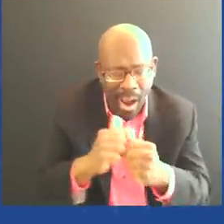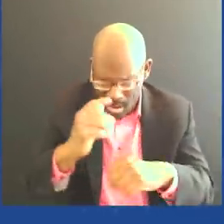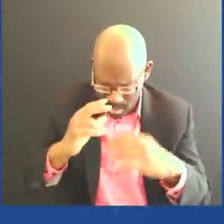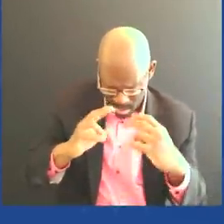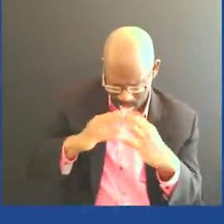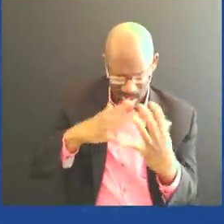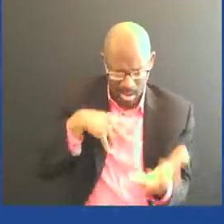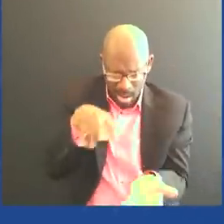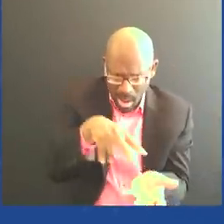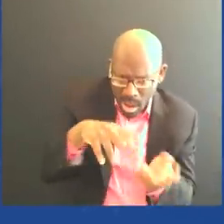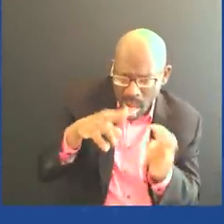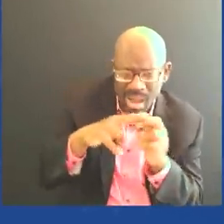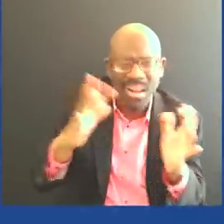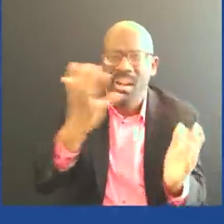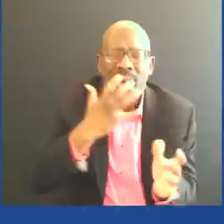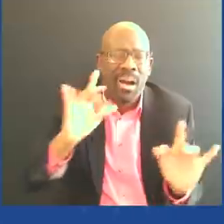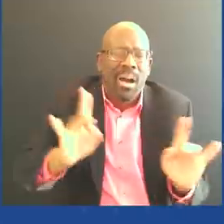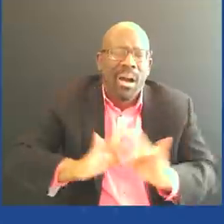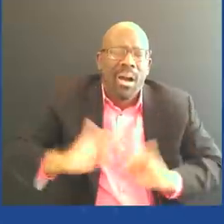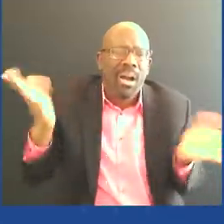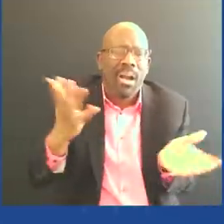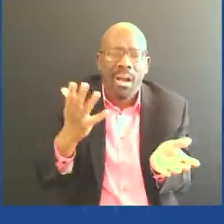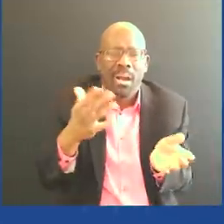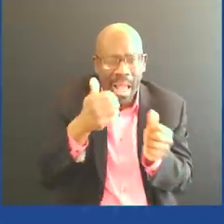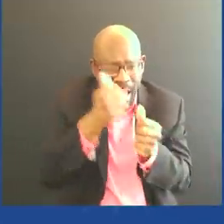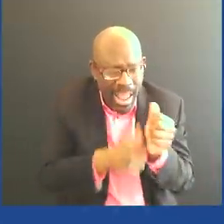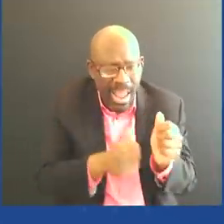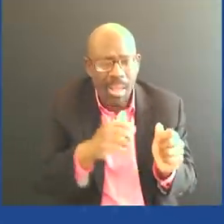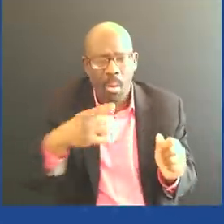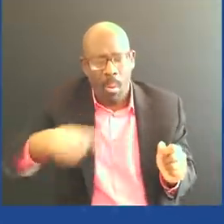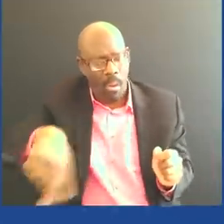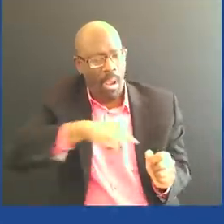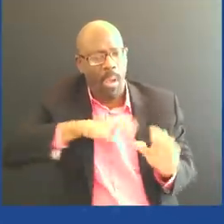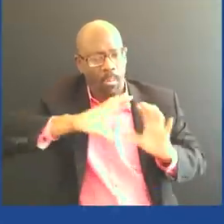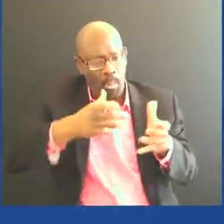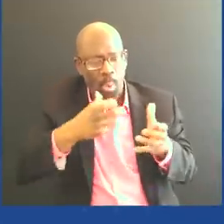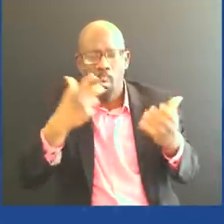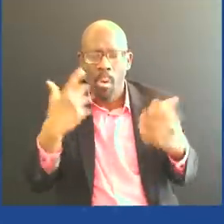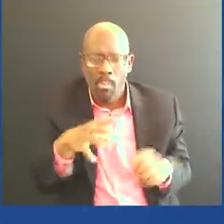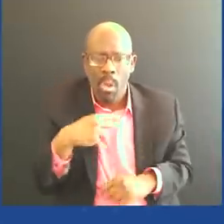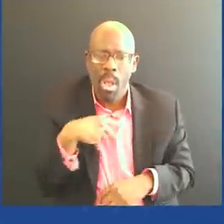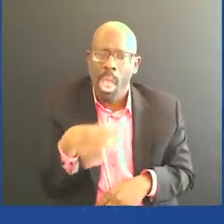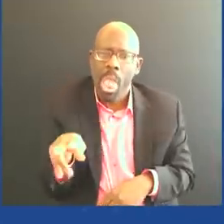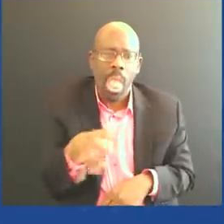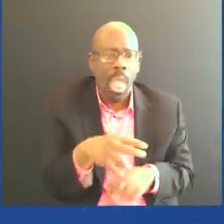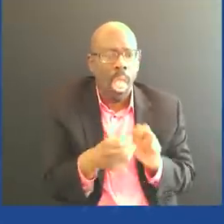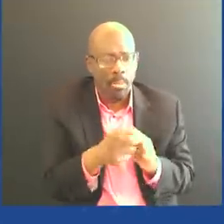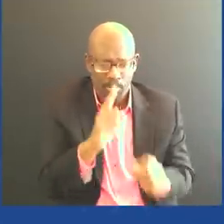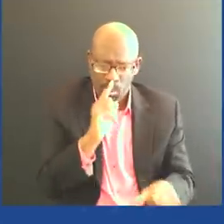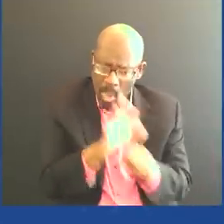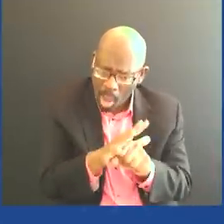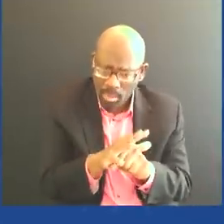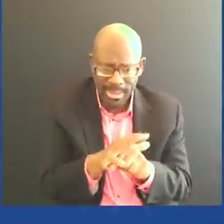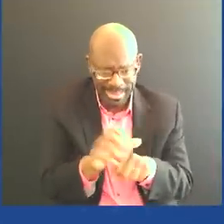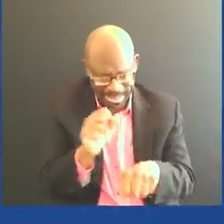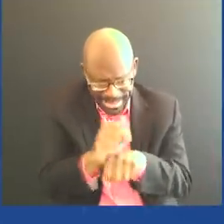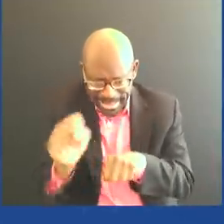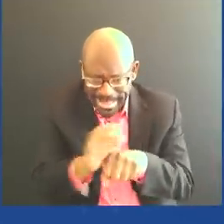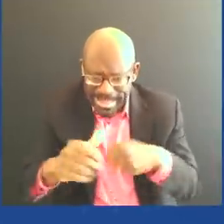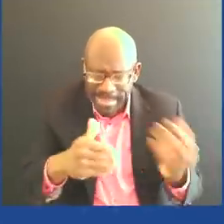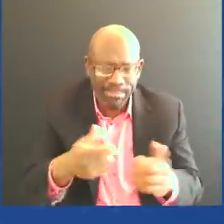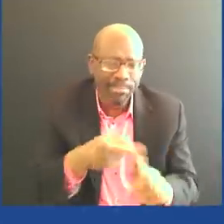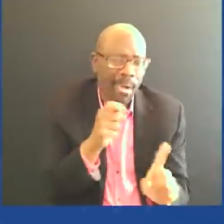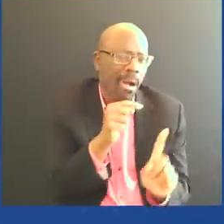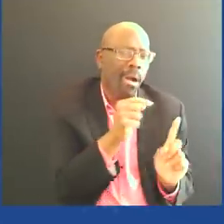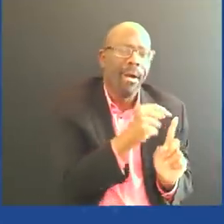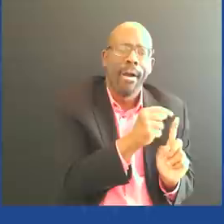of every crew member. From the food mess to the control room, the service and sacrifice of every sailor